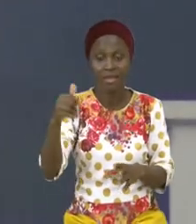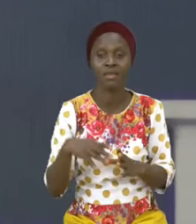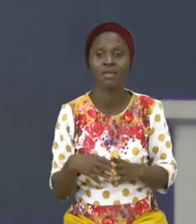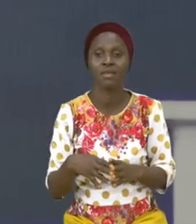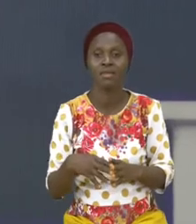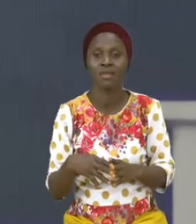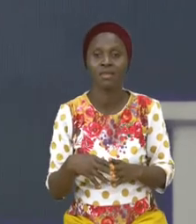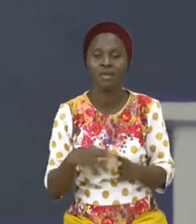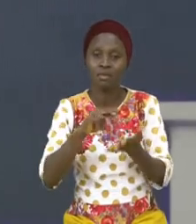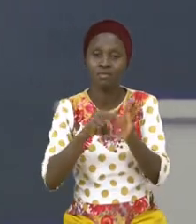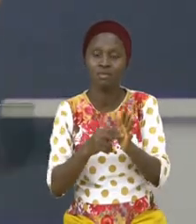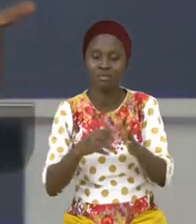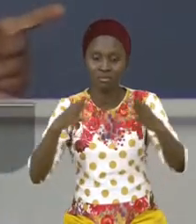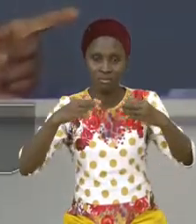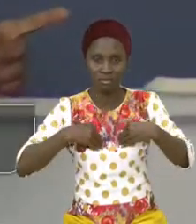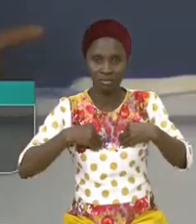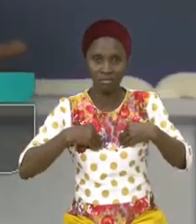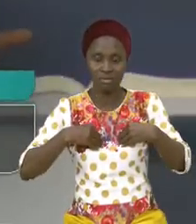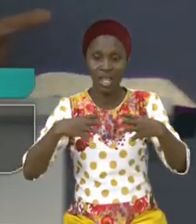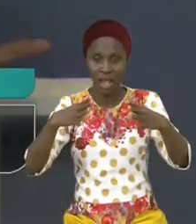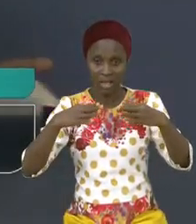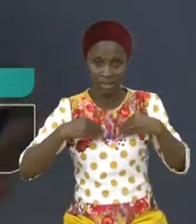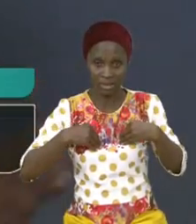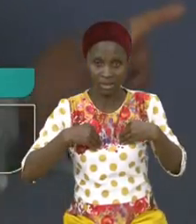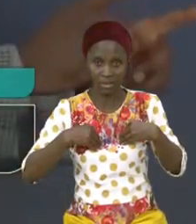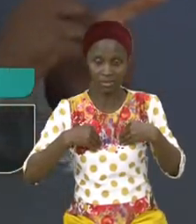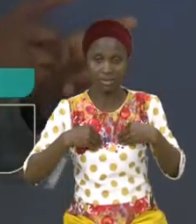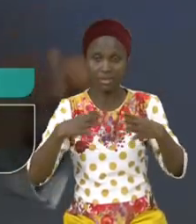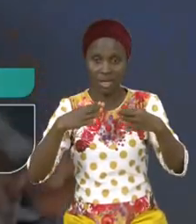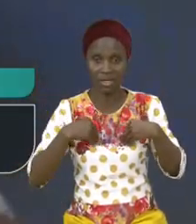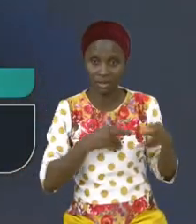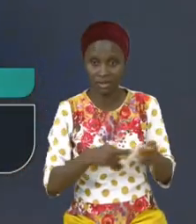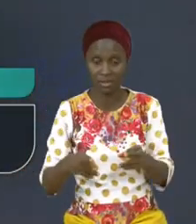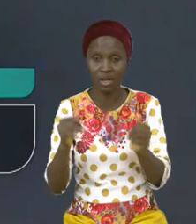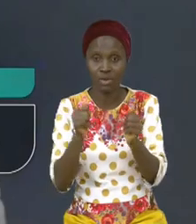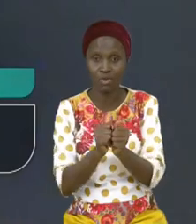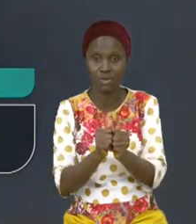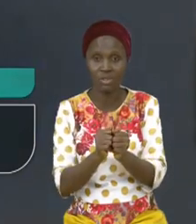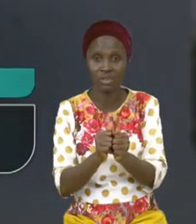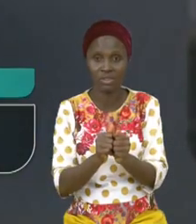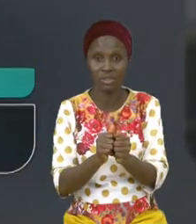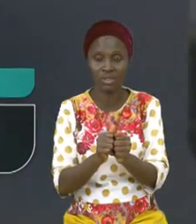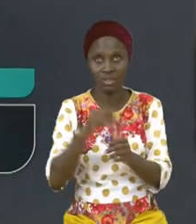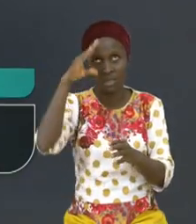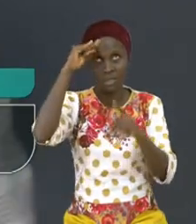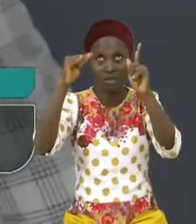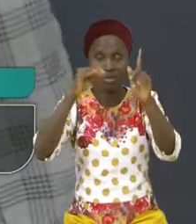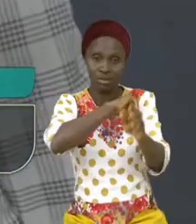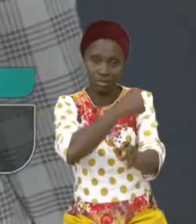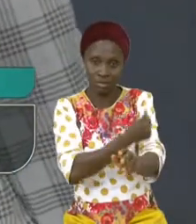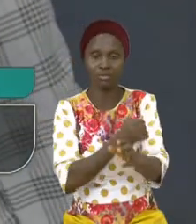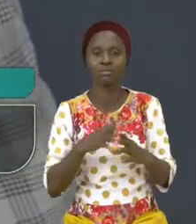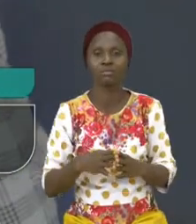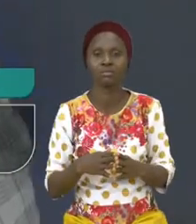accepted with his authority accepted with his authority will he